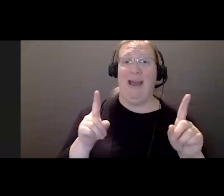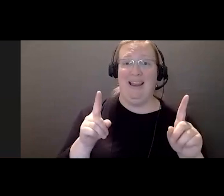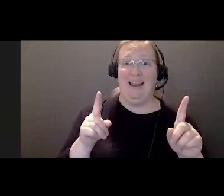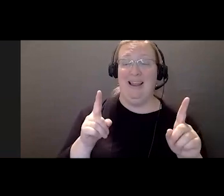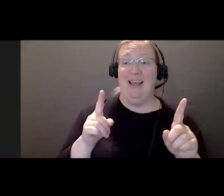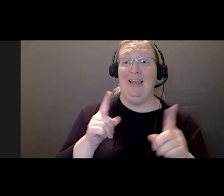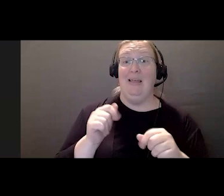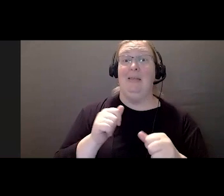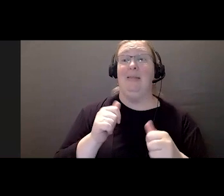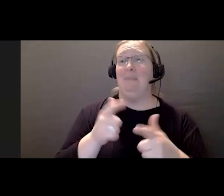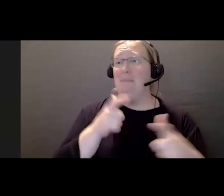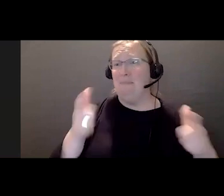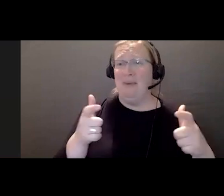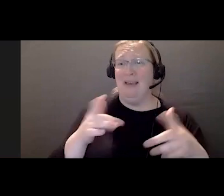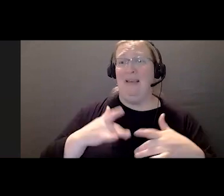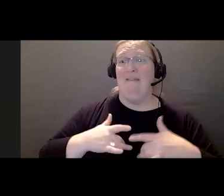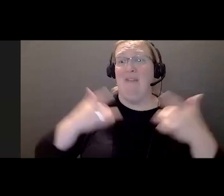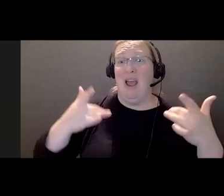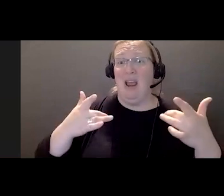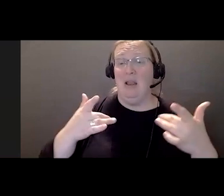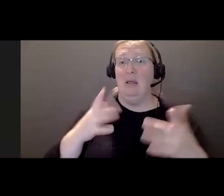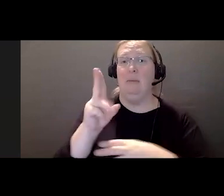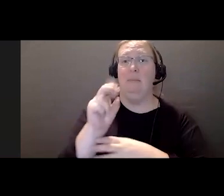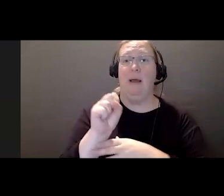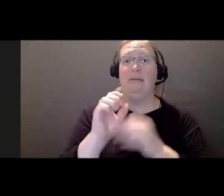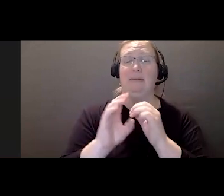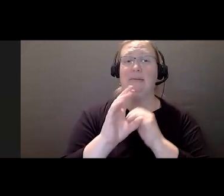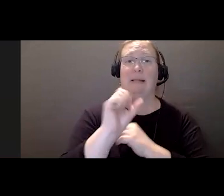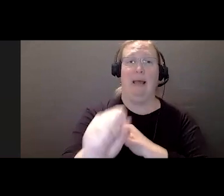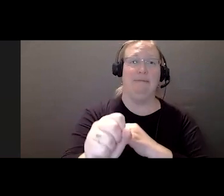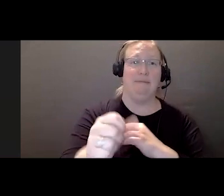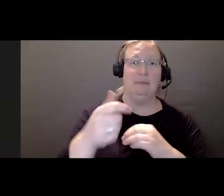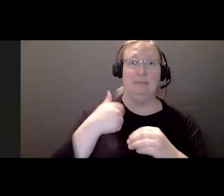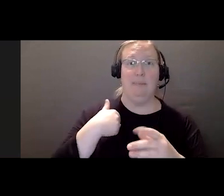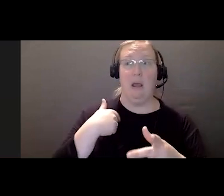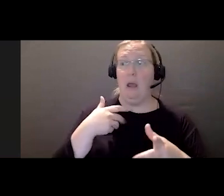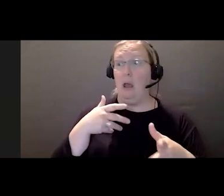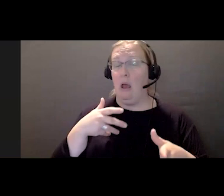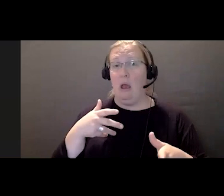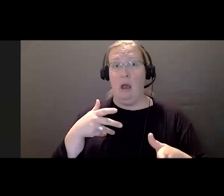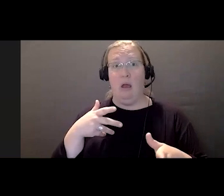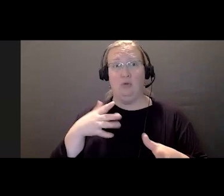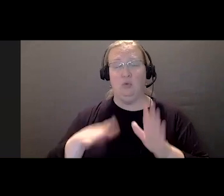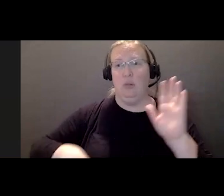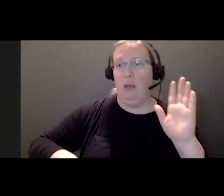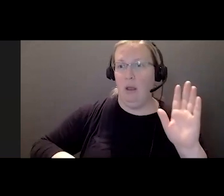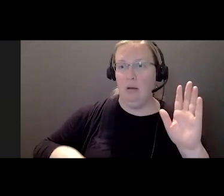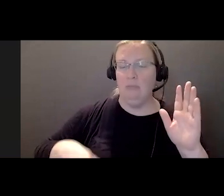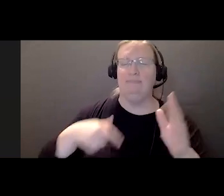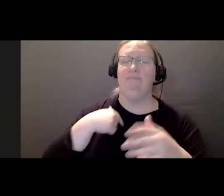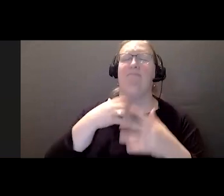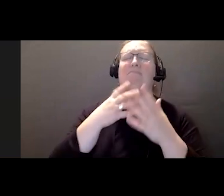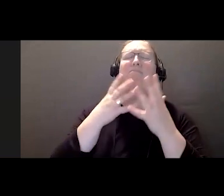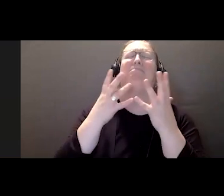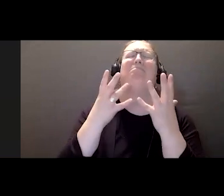me. I was devastated. However, my parents stepped up